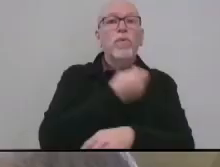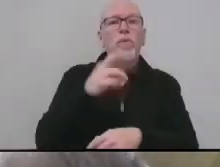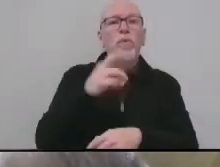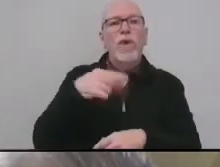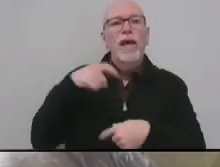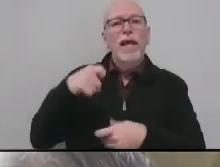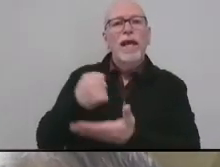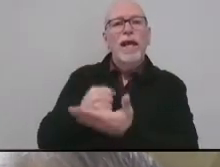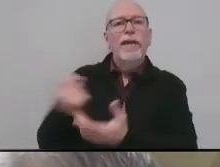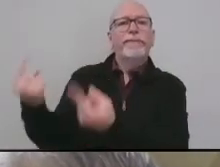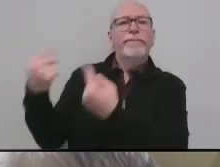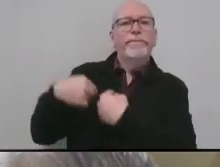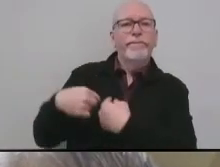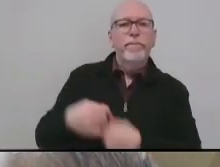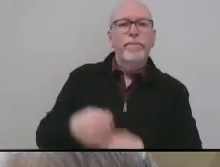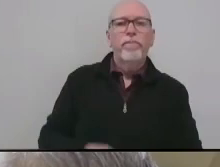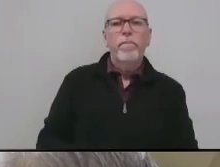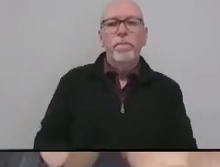Relax your arm.